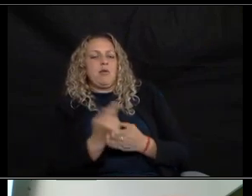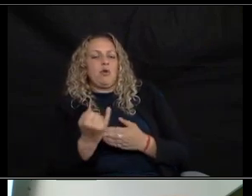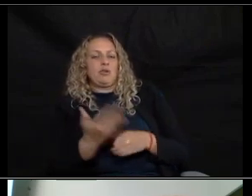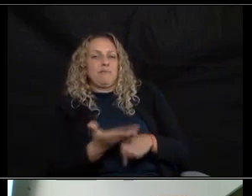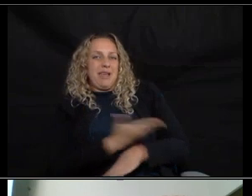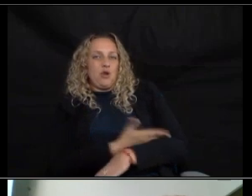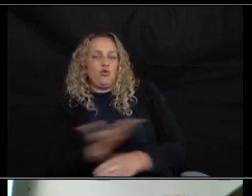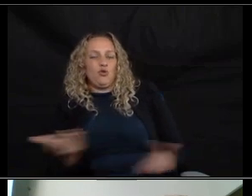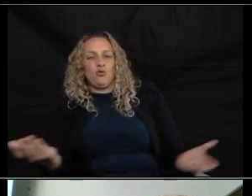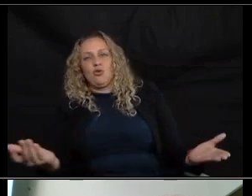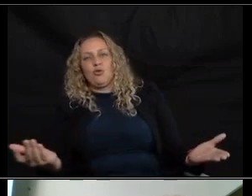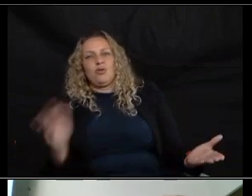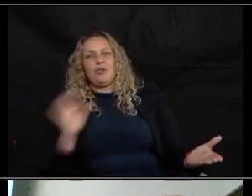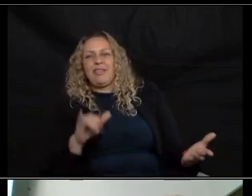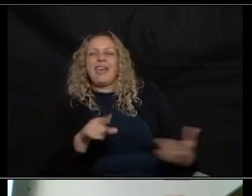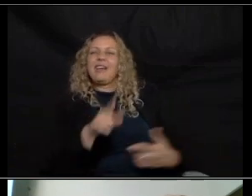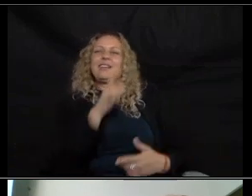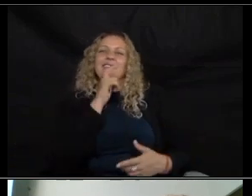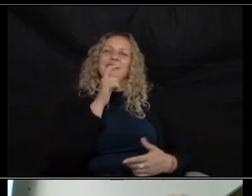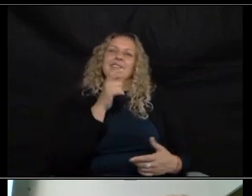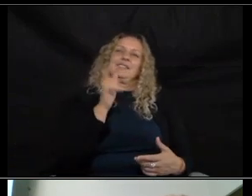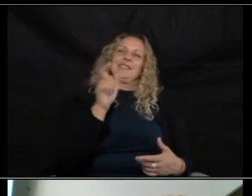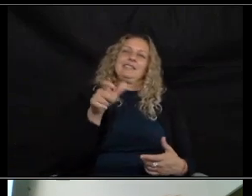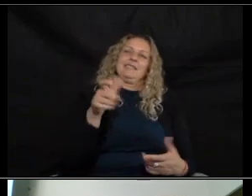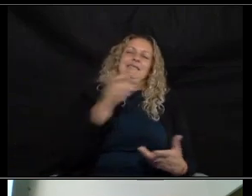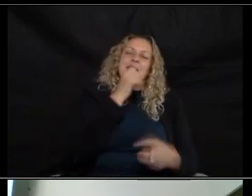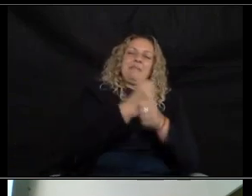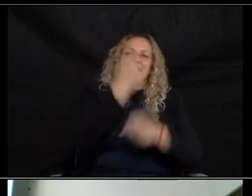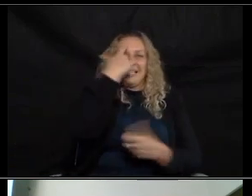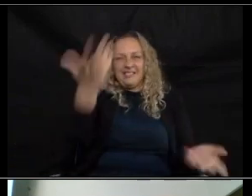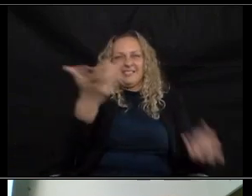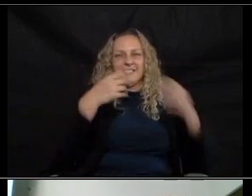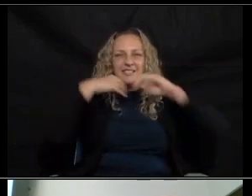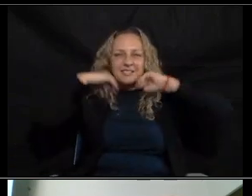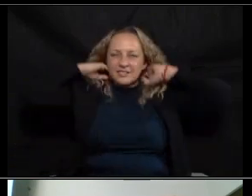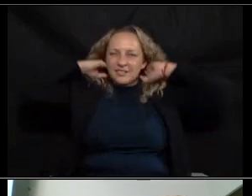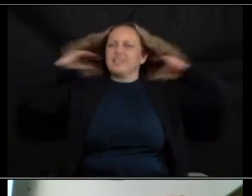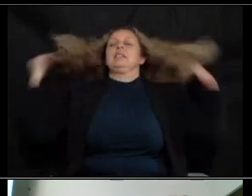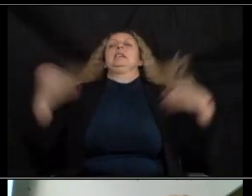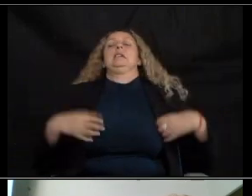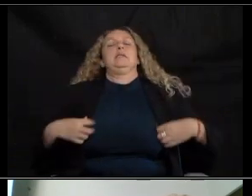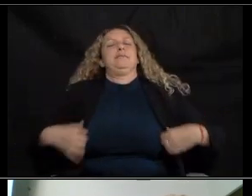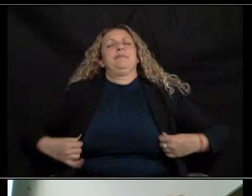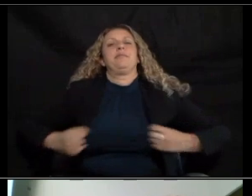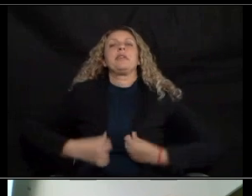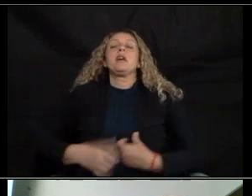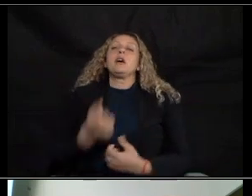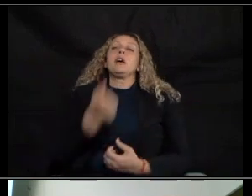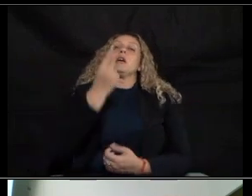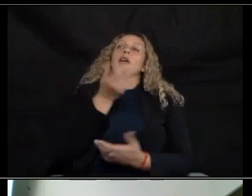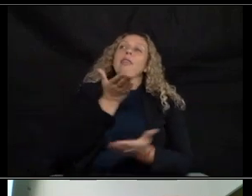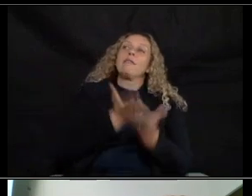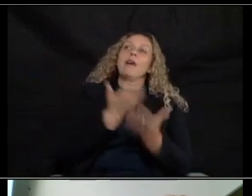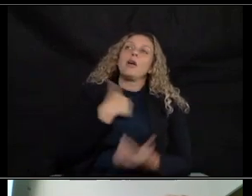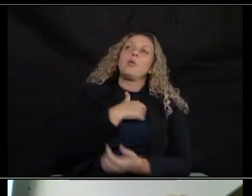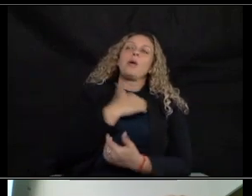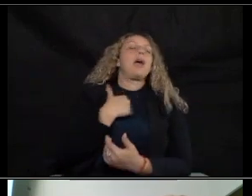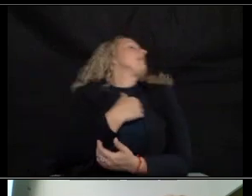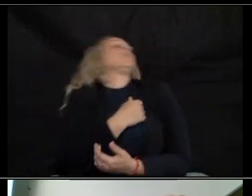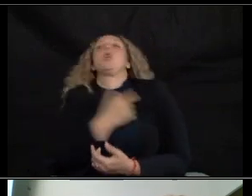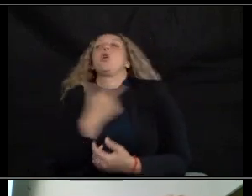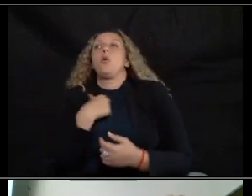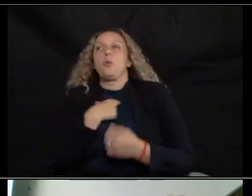better, that doesn't necessarily make sense to me. The fact that we have, you know, we can